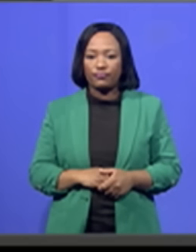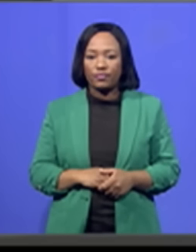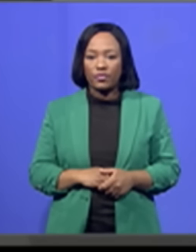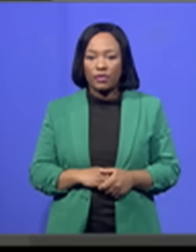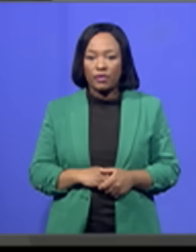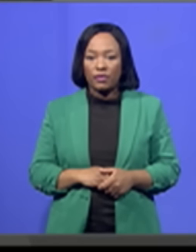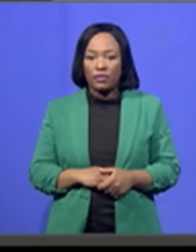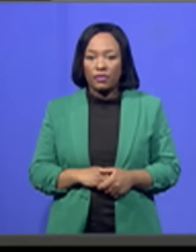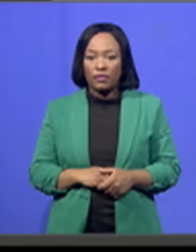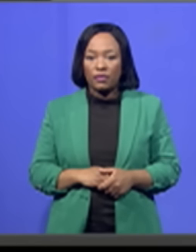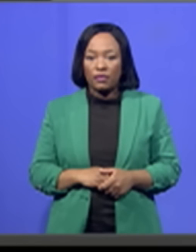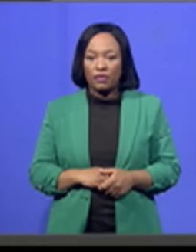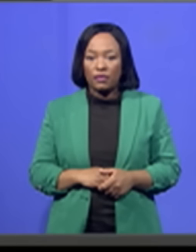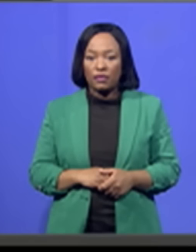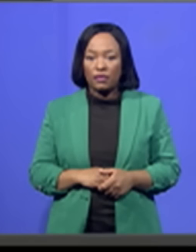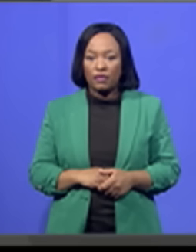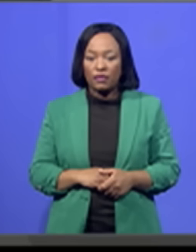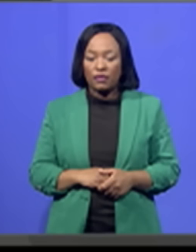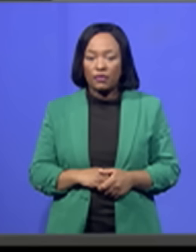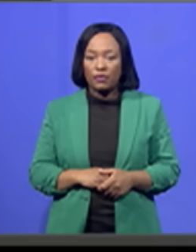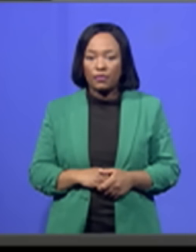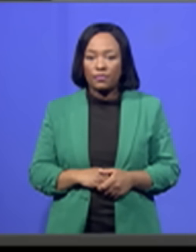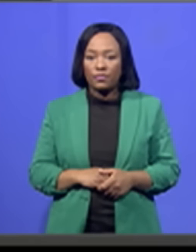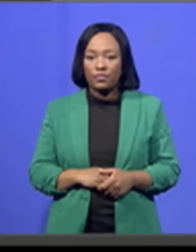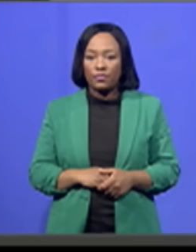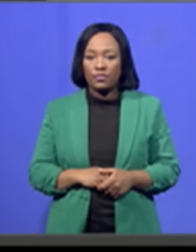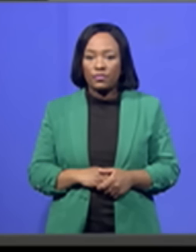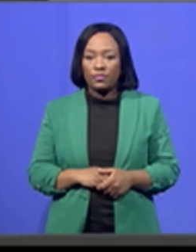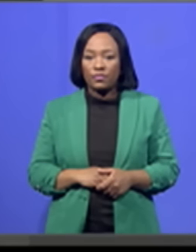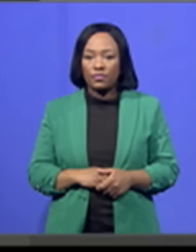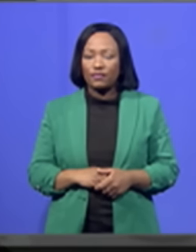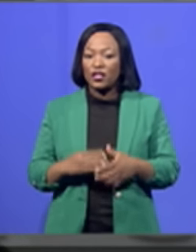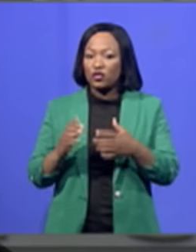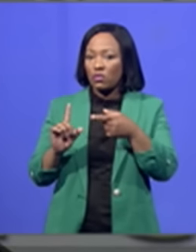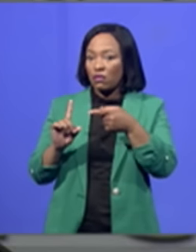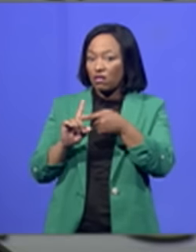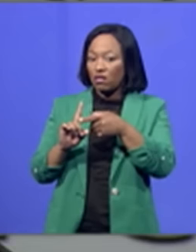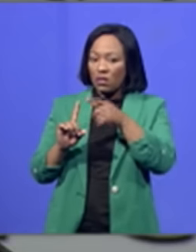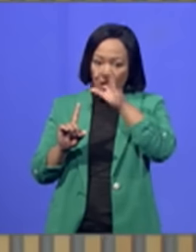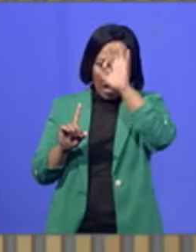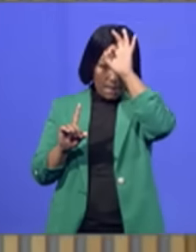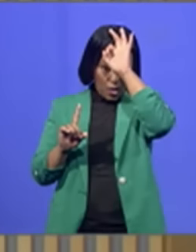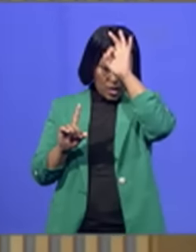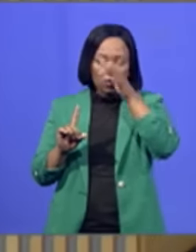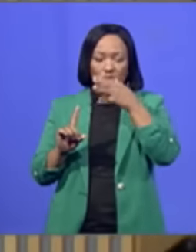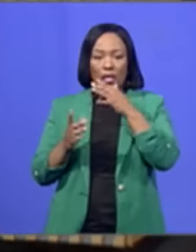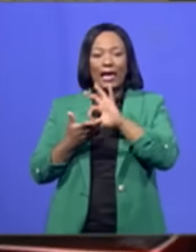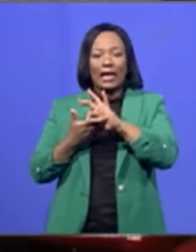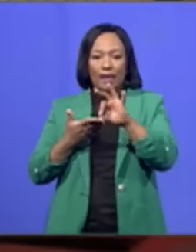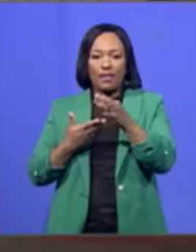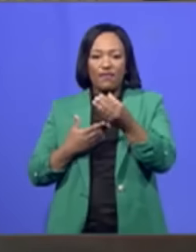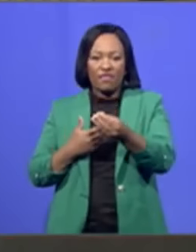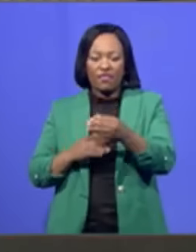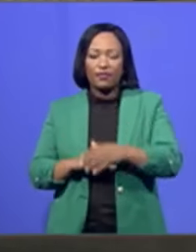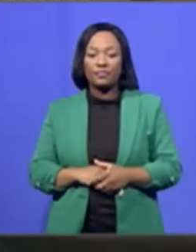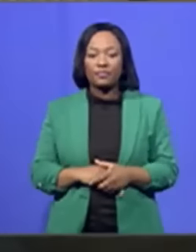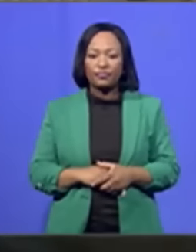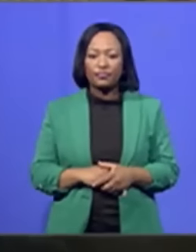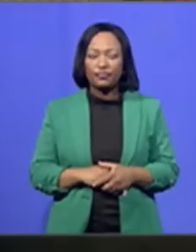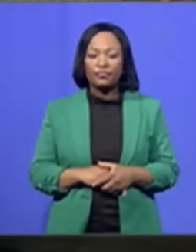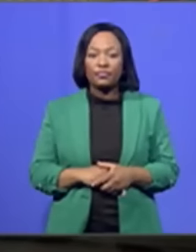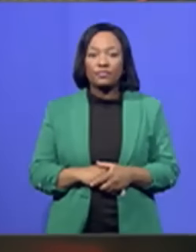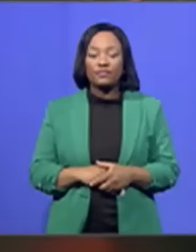So, effectively, the warrant officer was exonerated. He was, Chair. Go le bjalo komišene e kwele bohlatse